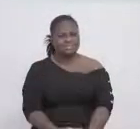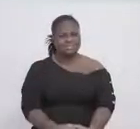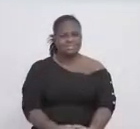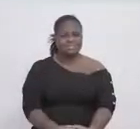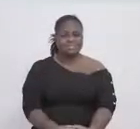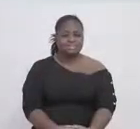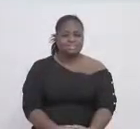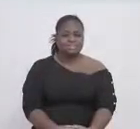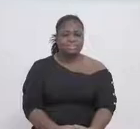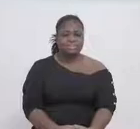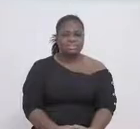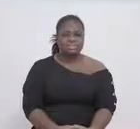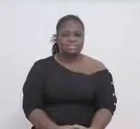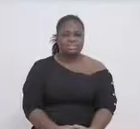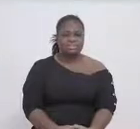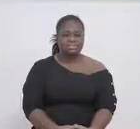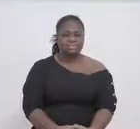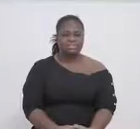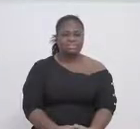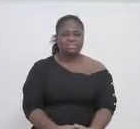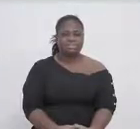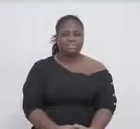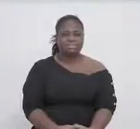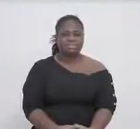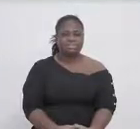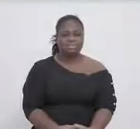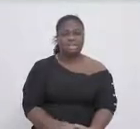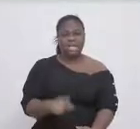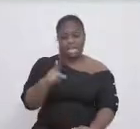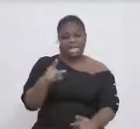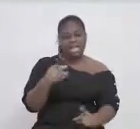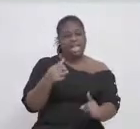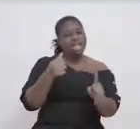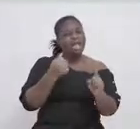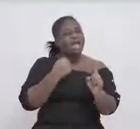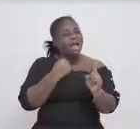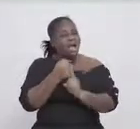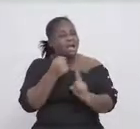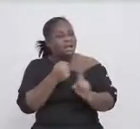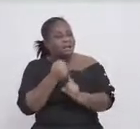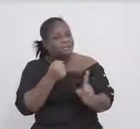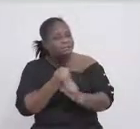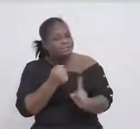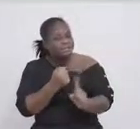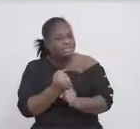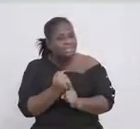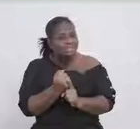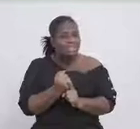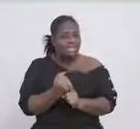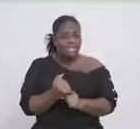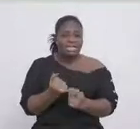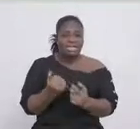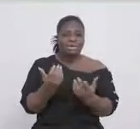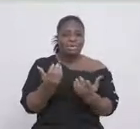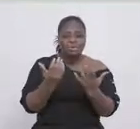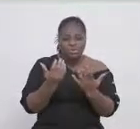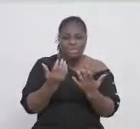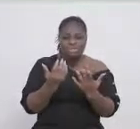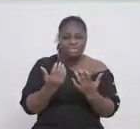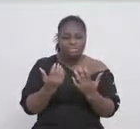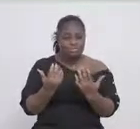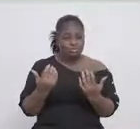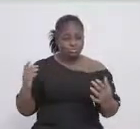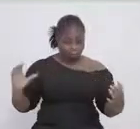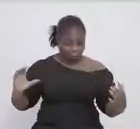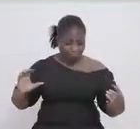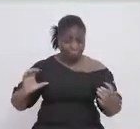by training, a tech enthusiast, and a gender advocate. So I am committed first in bridging the gender